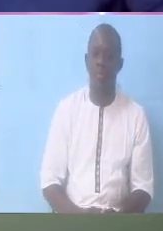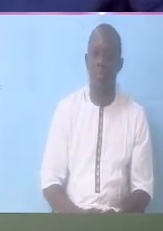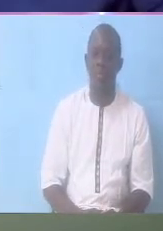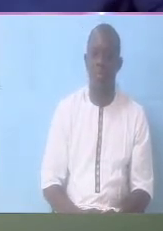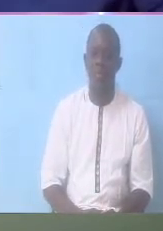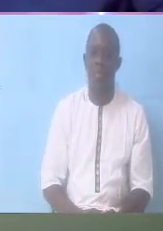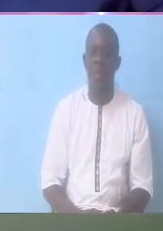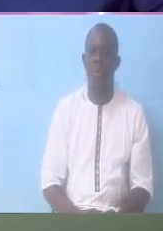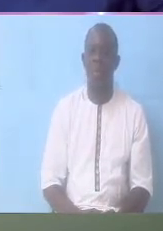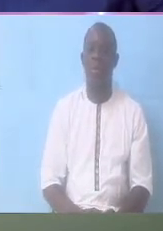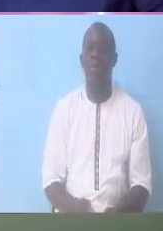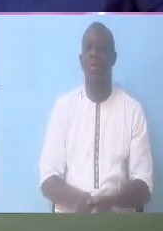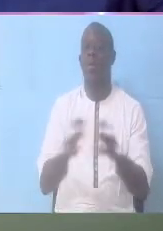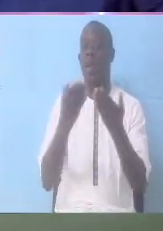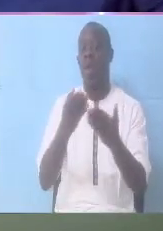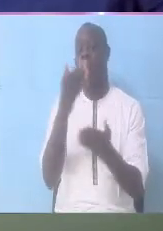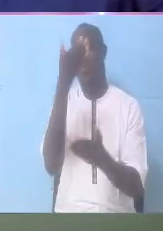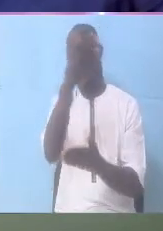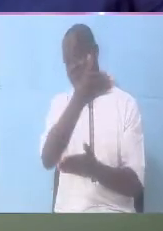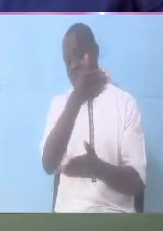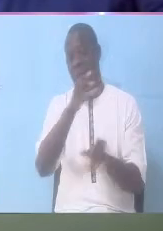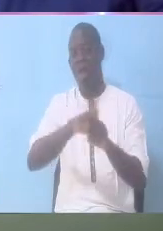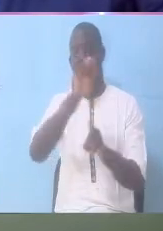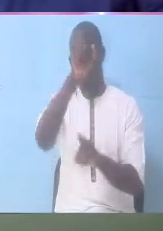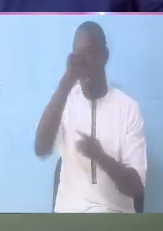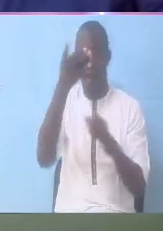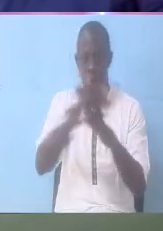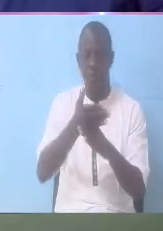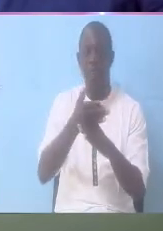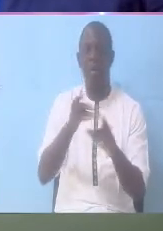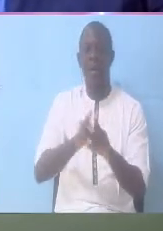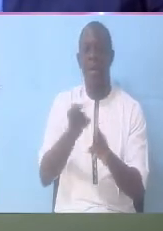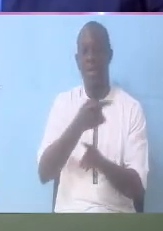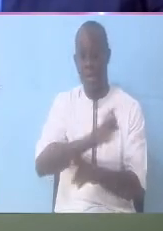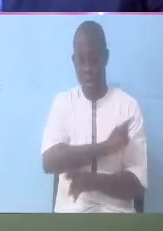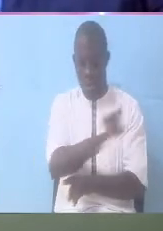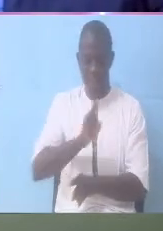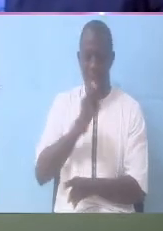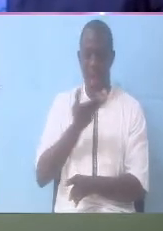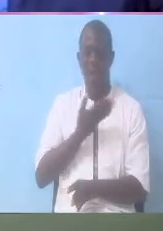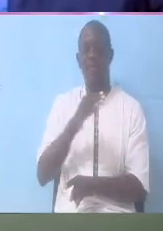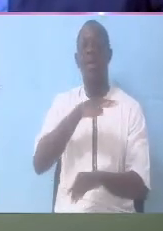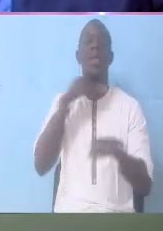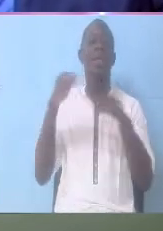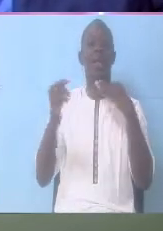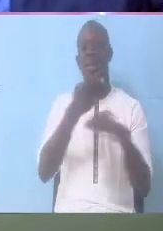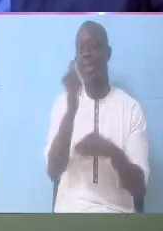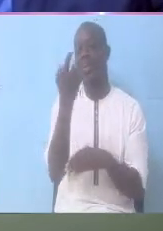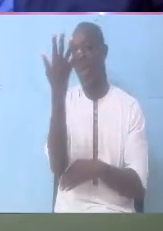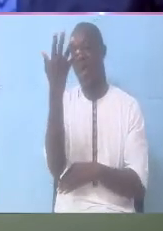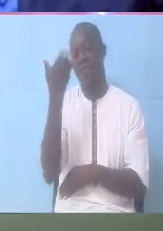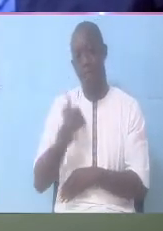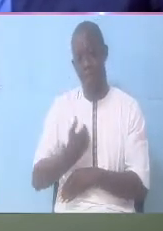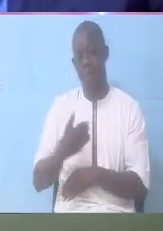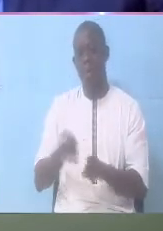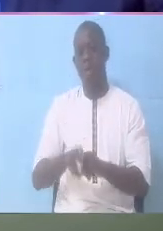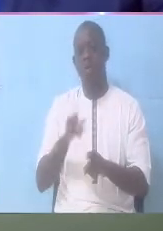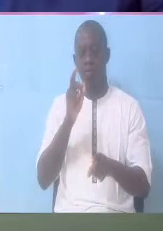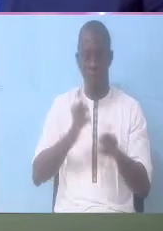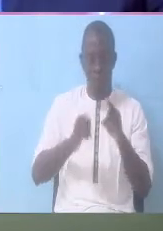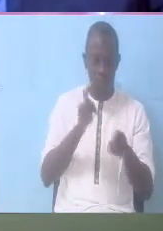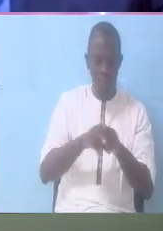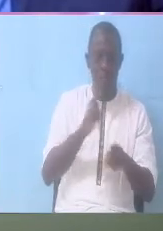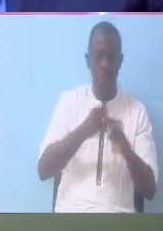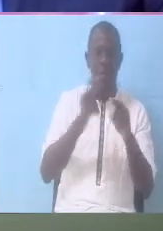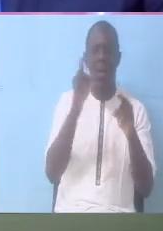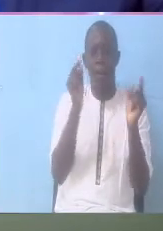So right there and then, your belief was that they have killed these 5 people, and you rushed to Ismaila Jammeh,